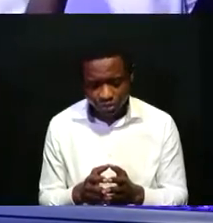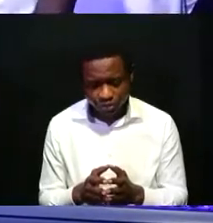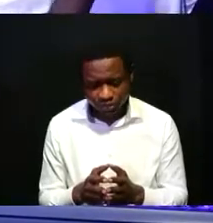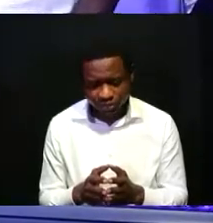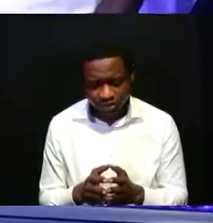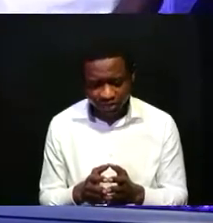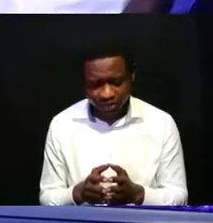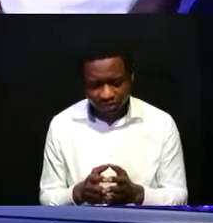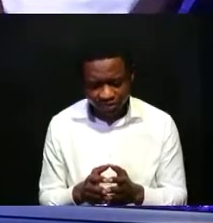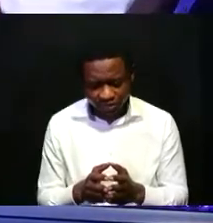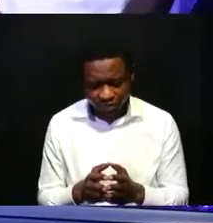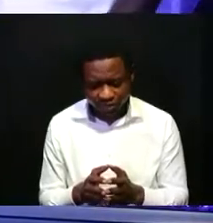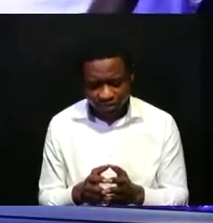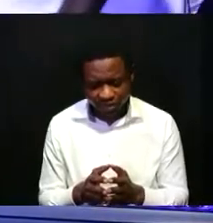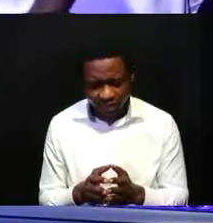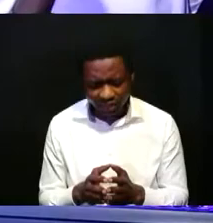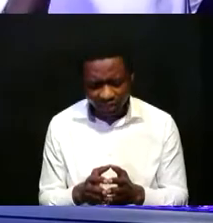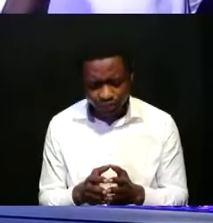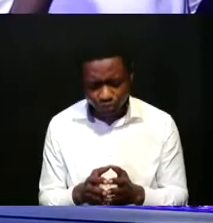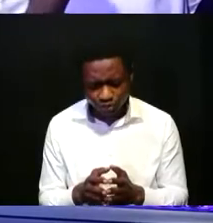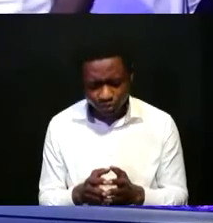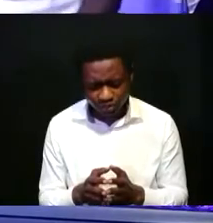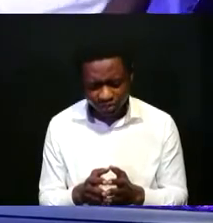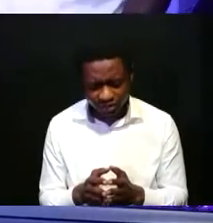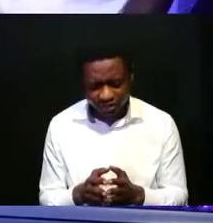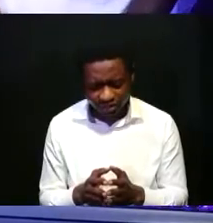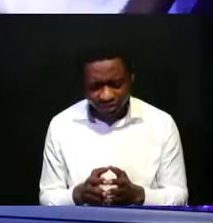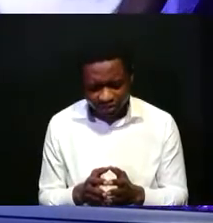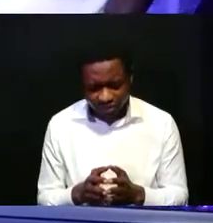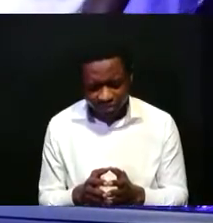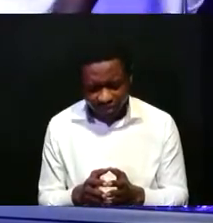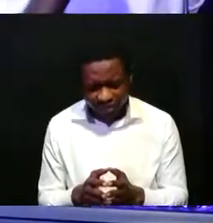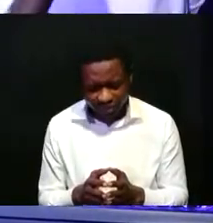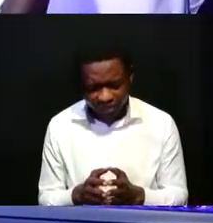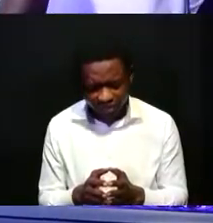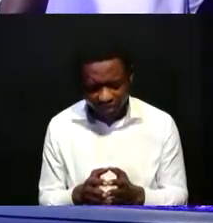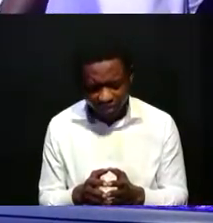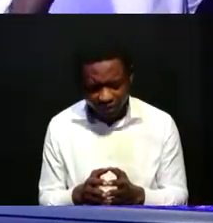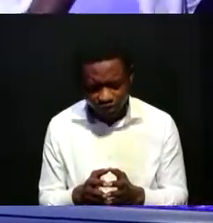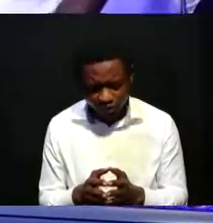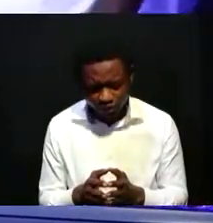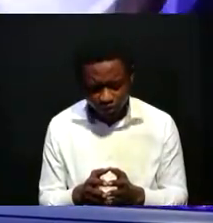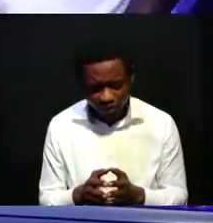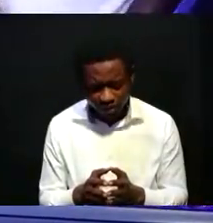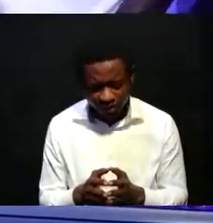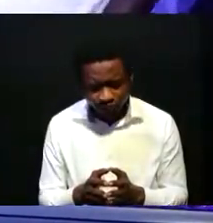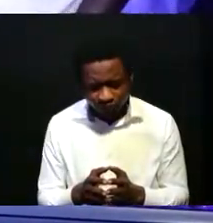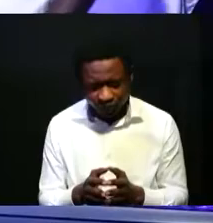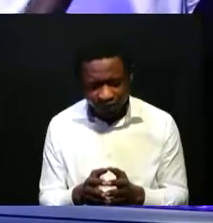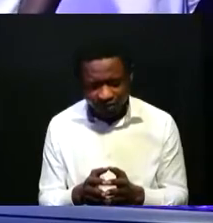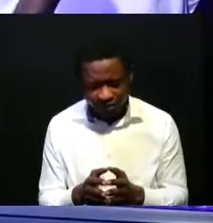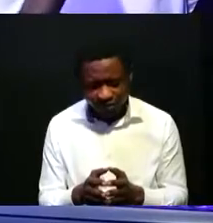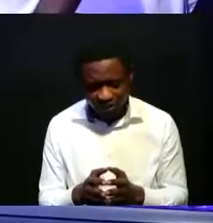srende. Lepe katuko tombe antaya. Meka meye kato. Zene me asunabre